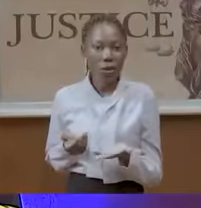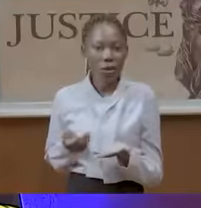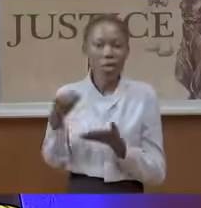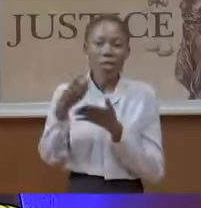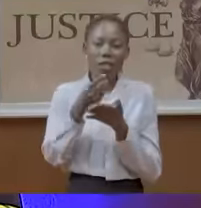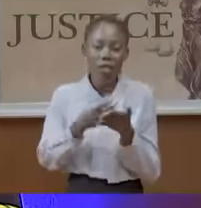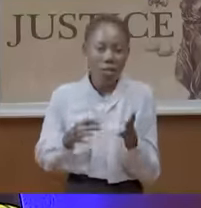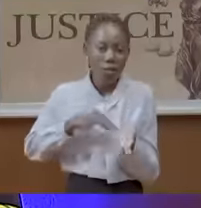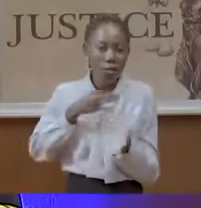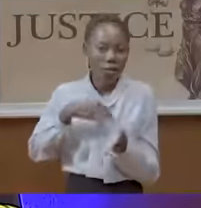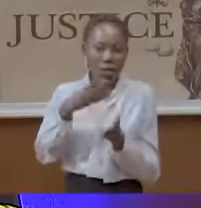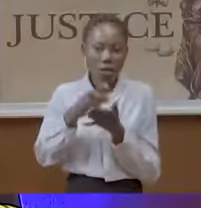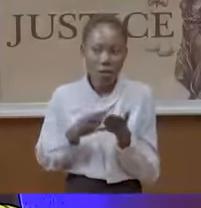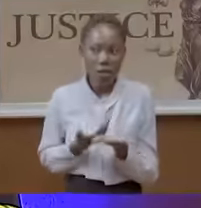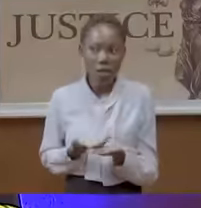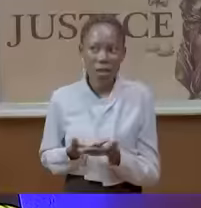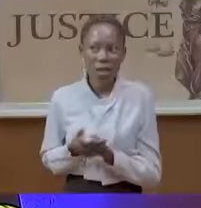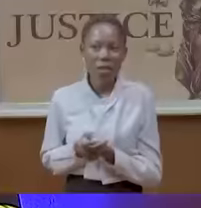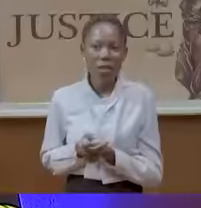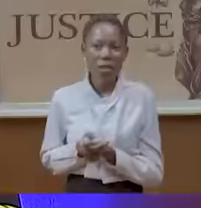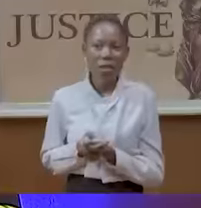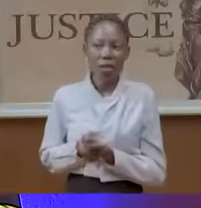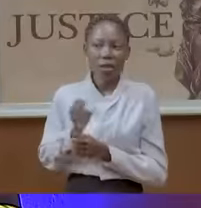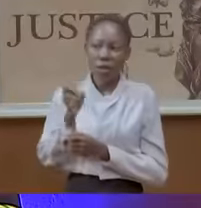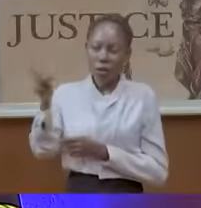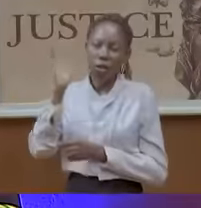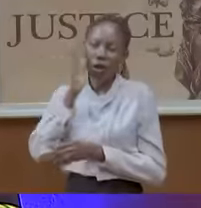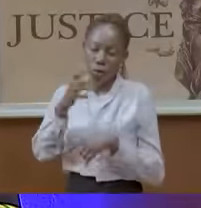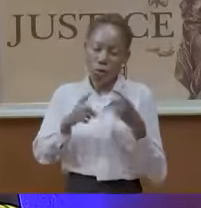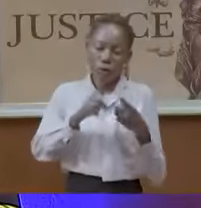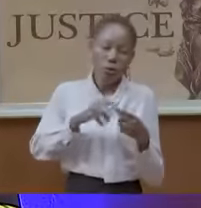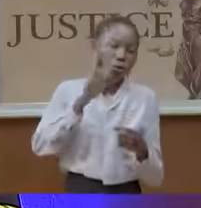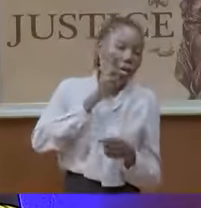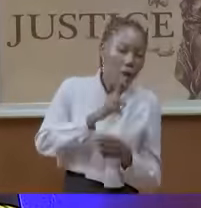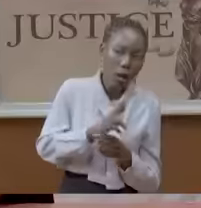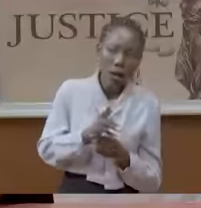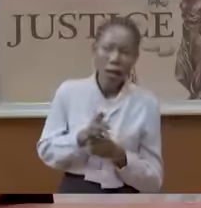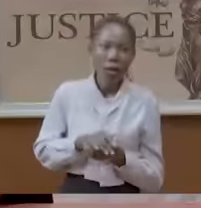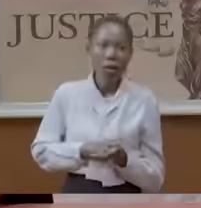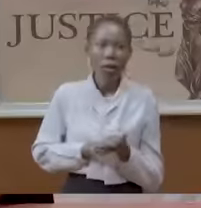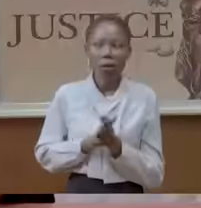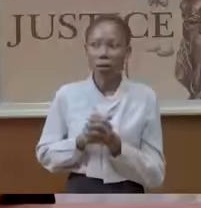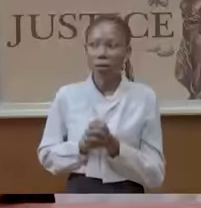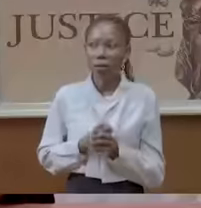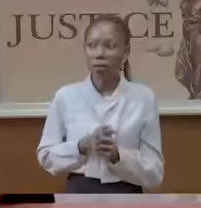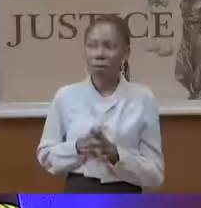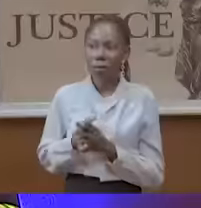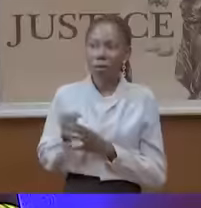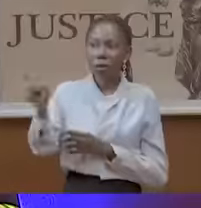she earns good money, not too much, at least something good. So I always go to her. I don't have any friend. Is that baby yours?